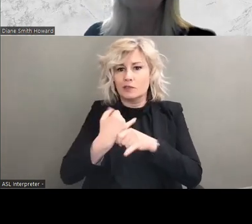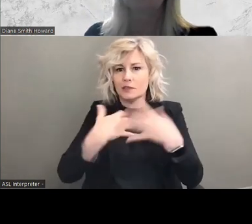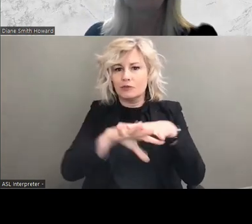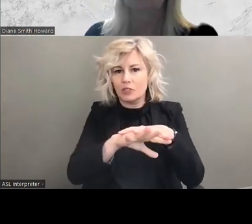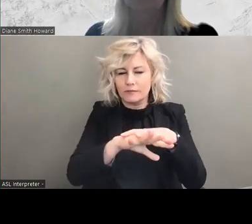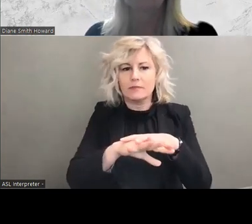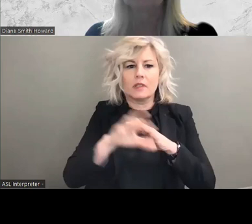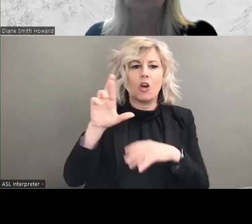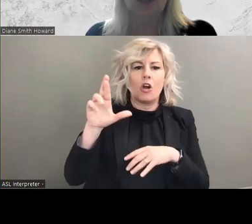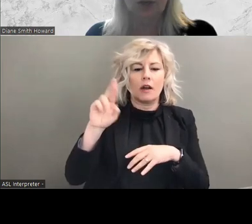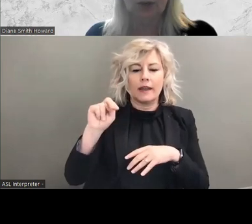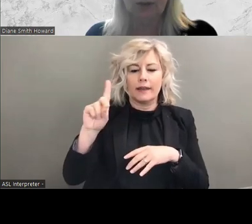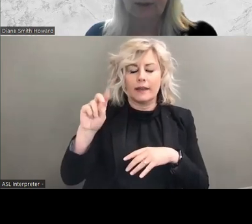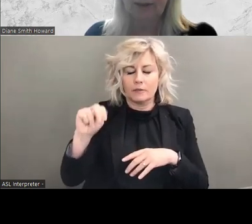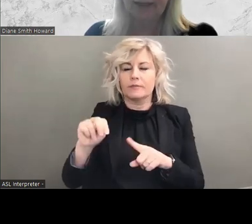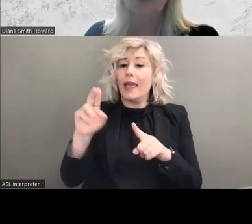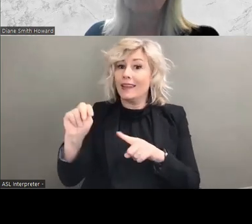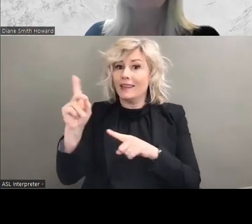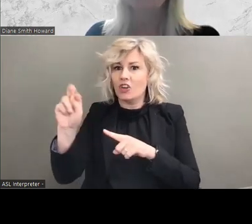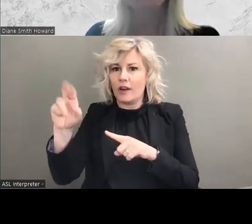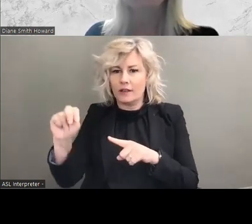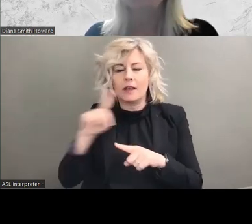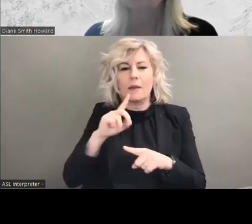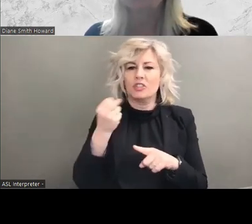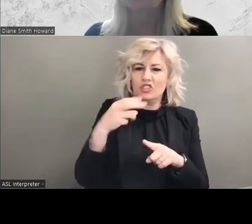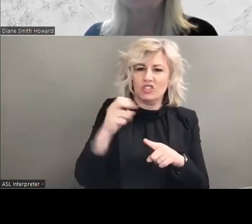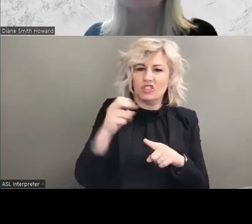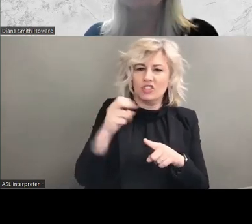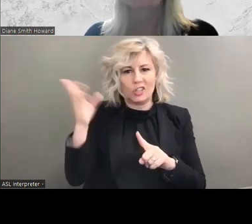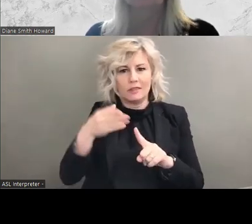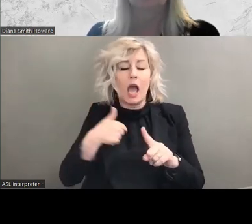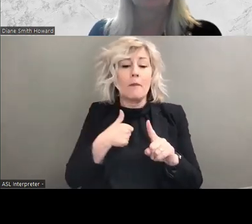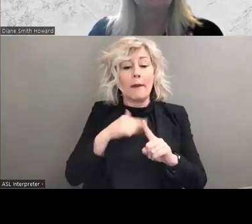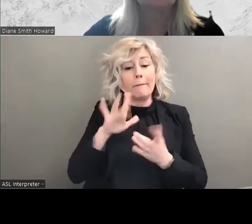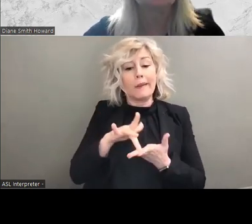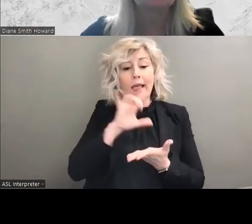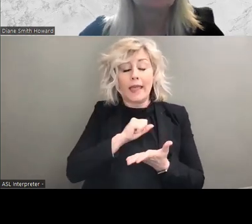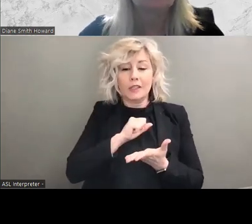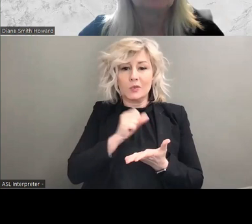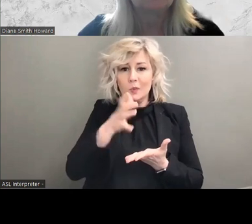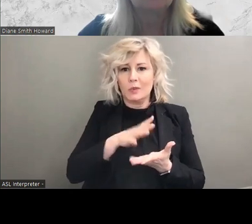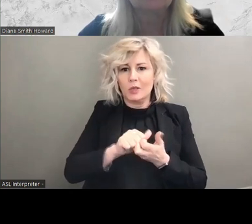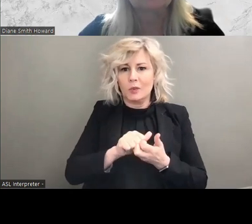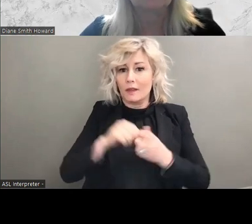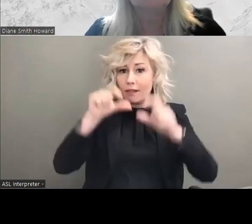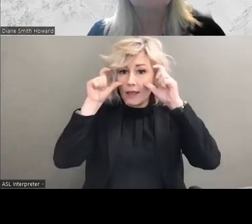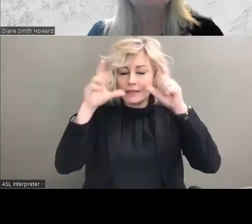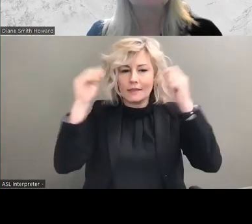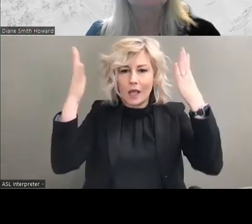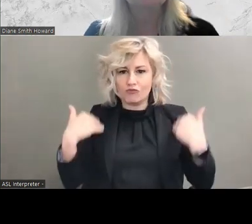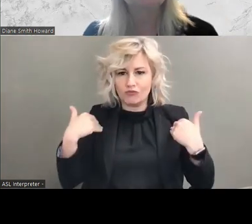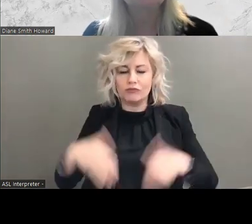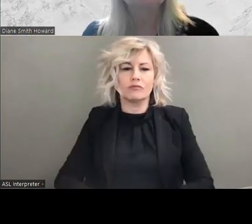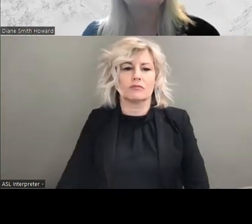NDRN. My pronouns are she, her, and I'm a middle-aged woman with glasses and long hair. Next slide.